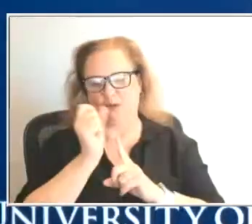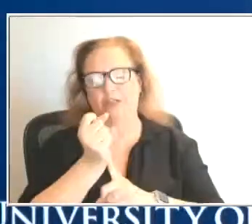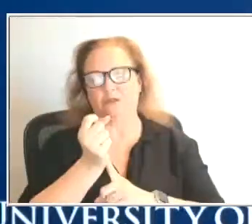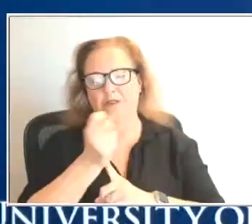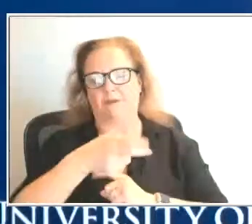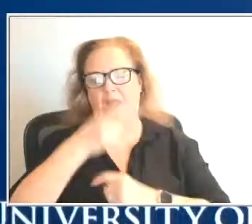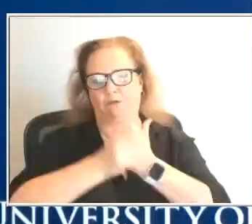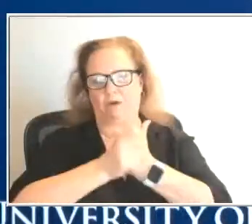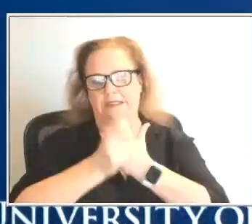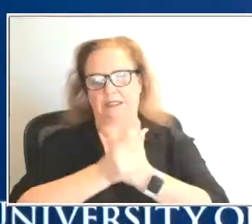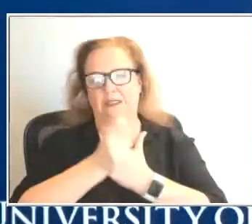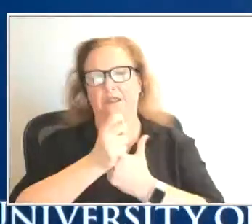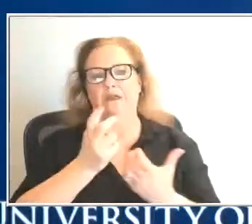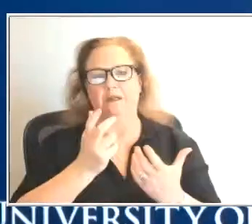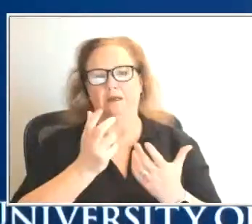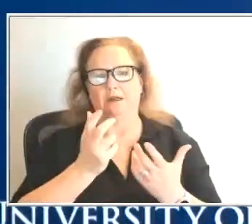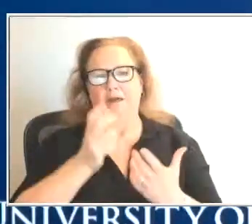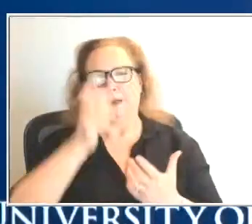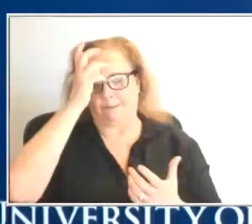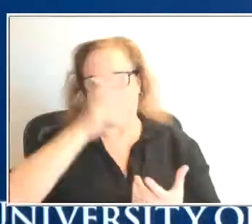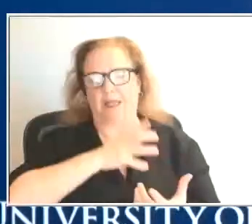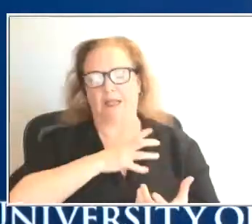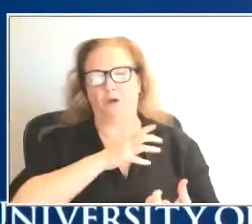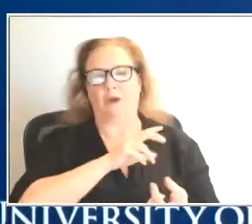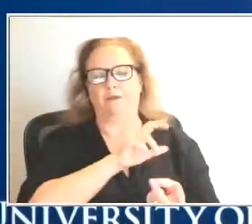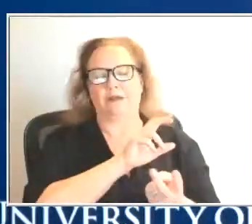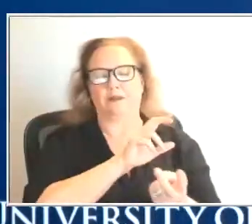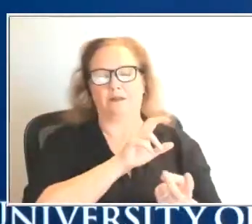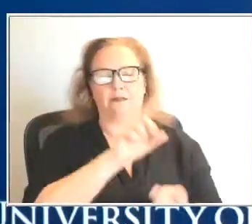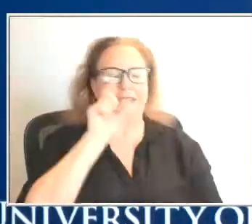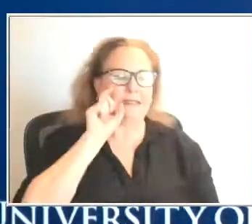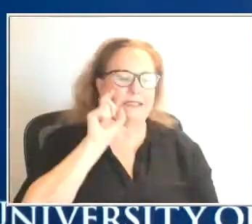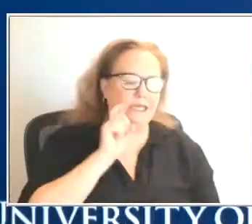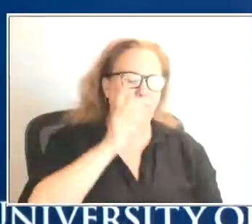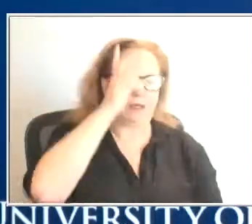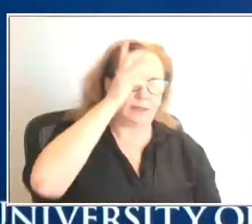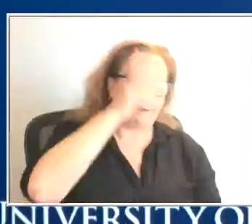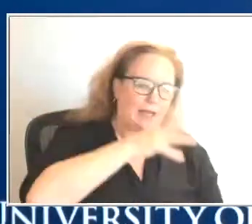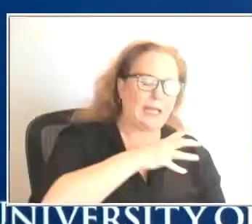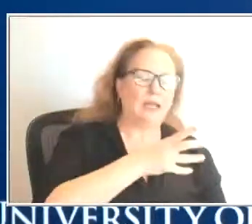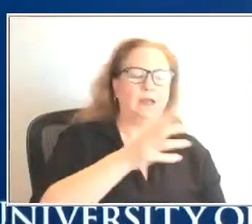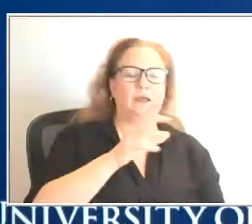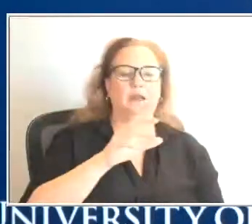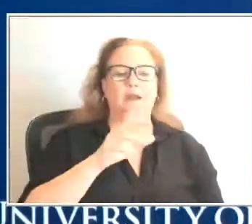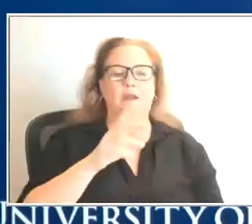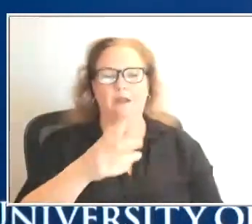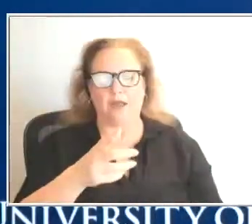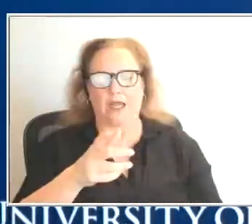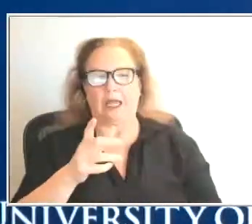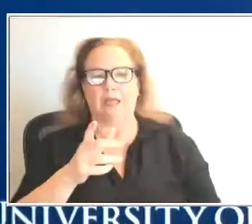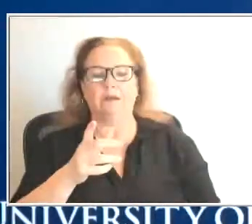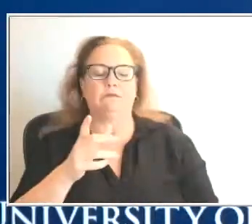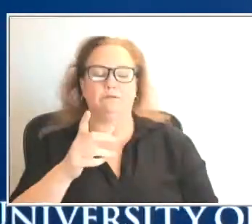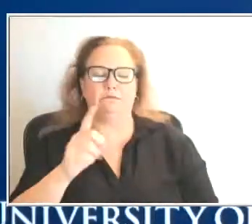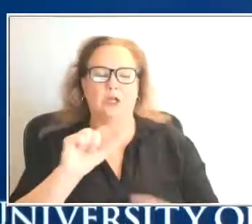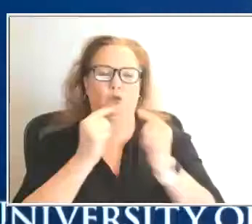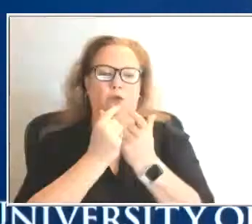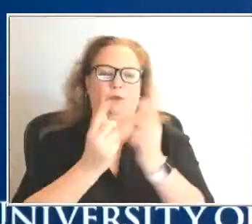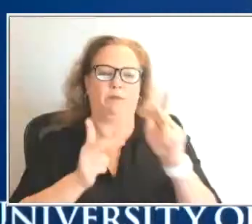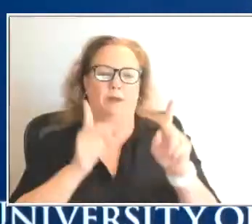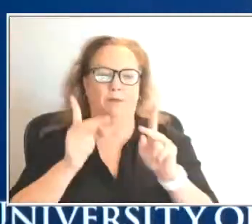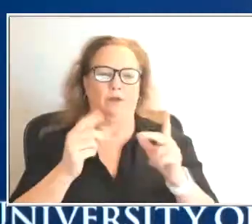certainly men who have sex with men group, as we have seen that the vast majority of people currently who have